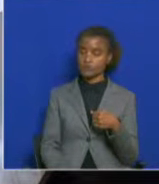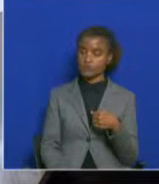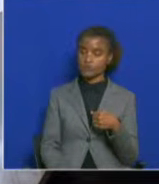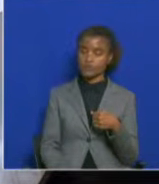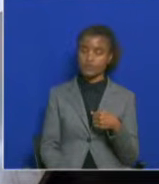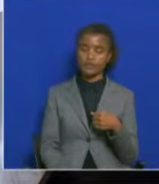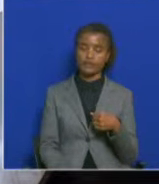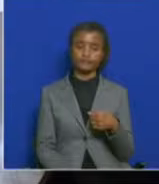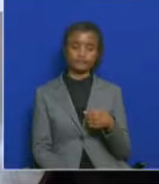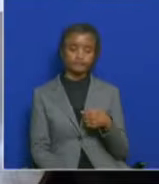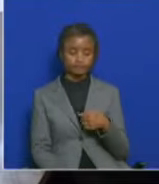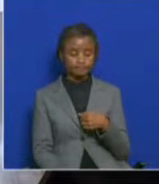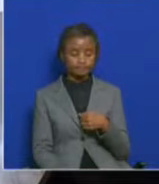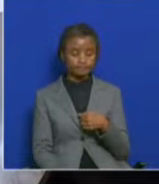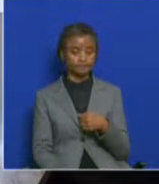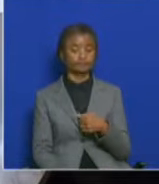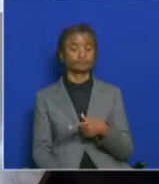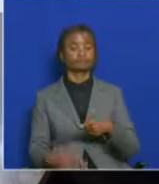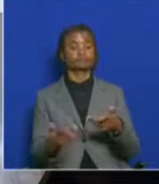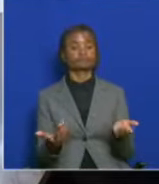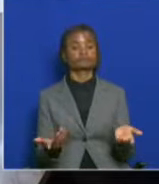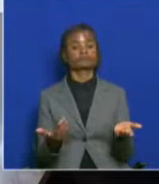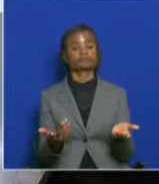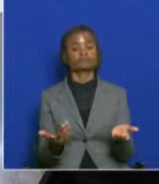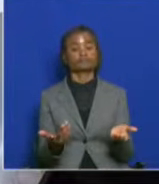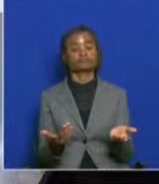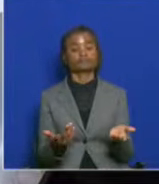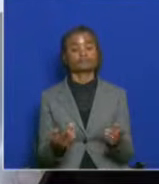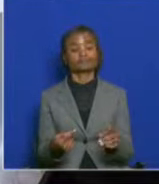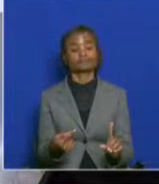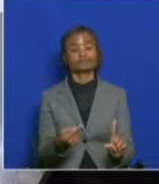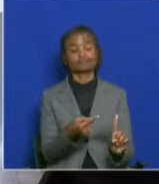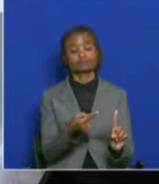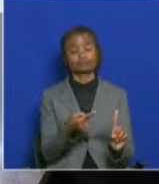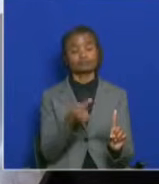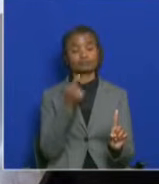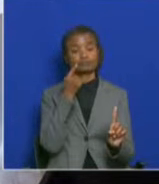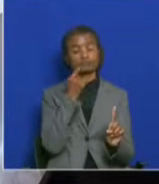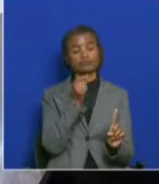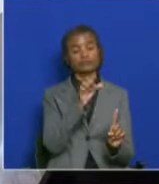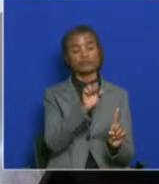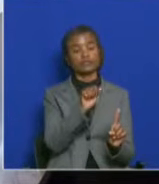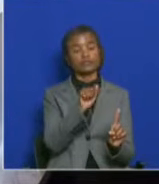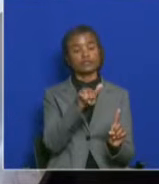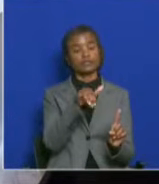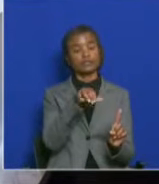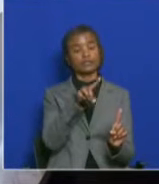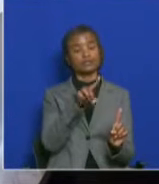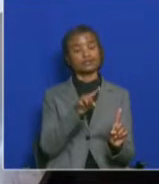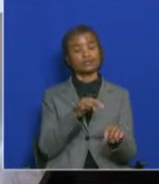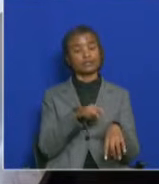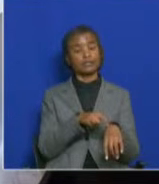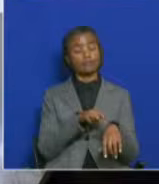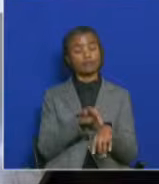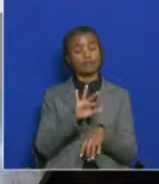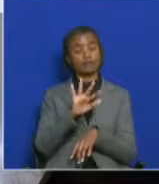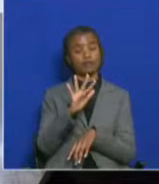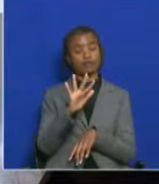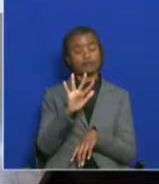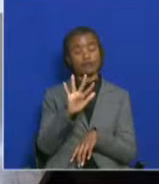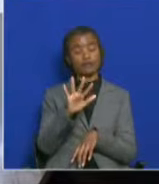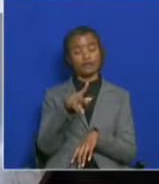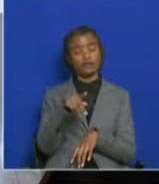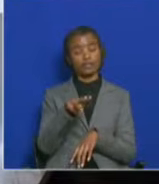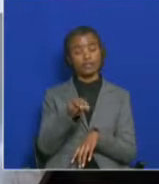you'll see Mr. Sayed at 5 p.m. Sends a message that says the